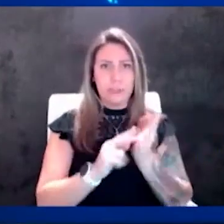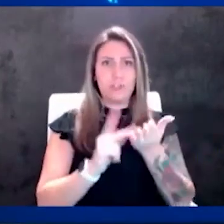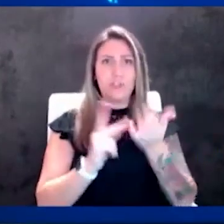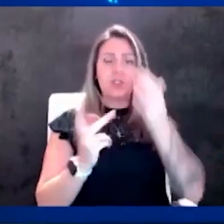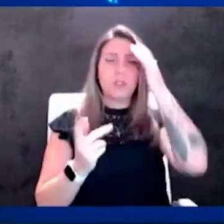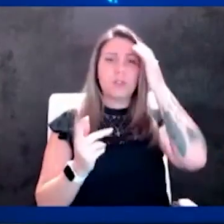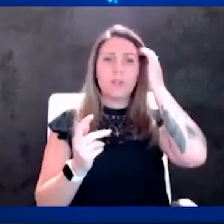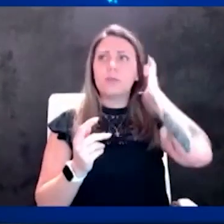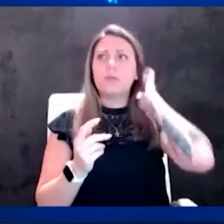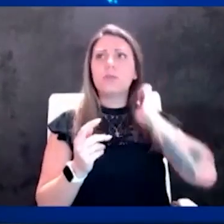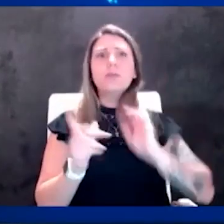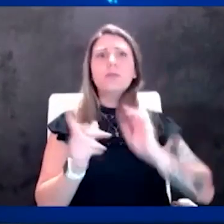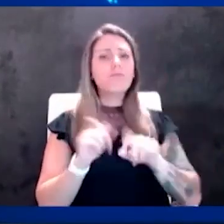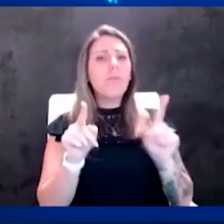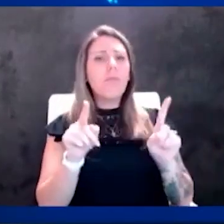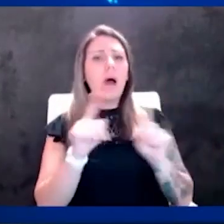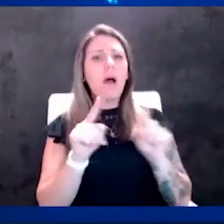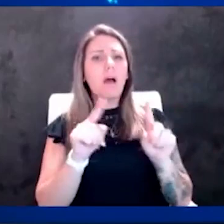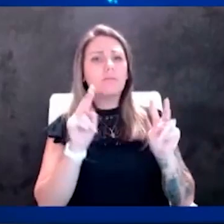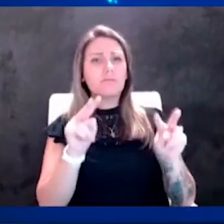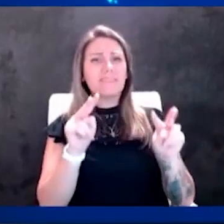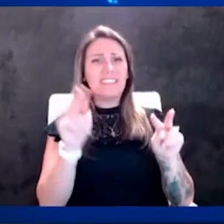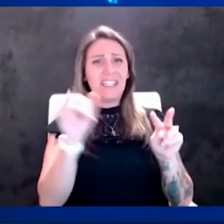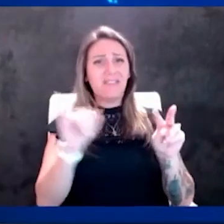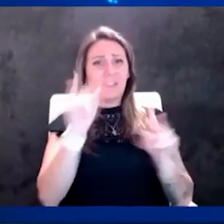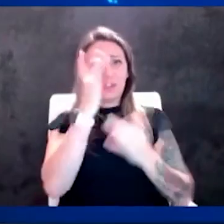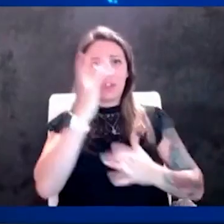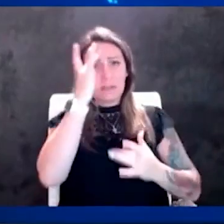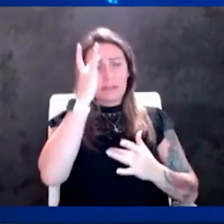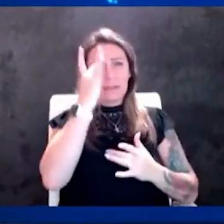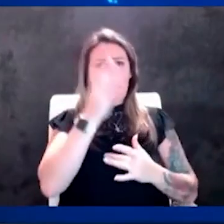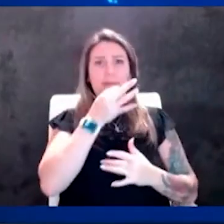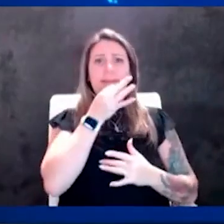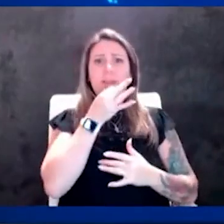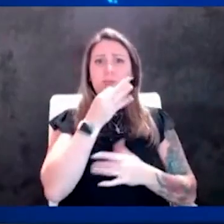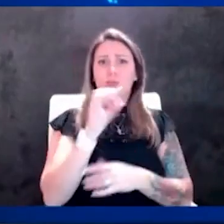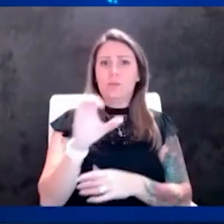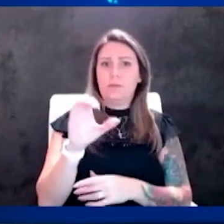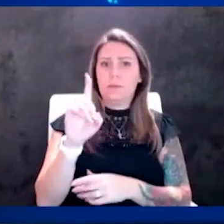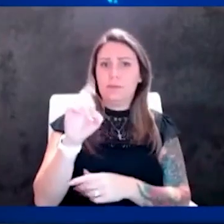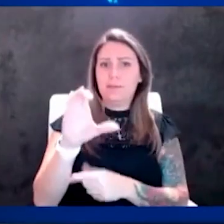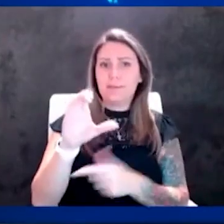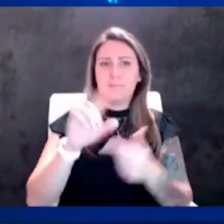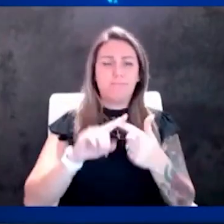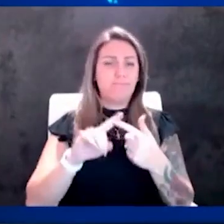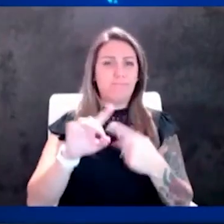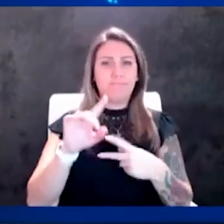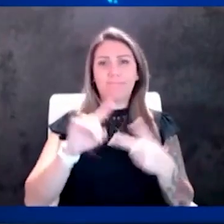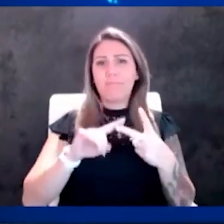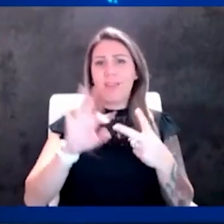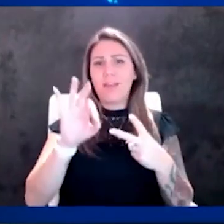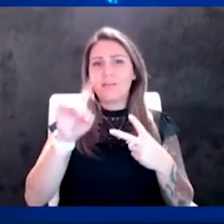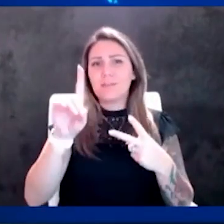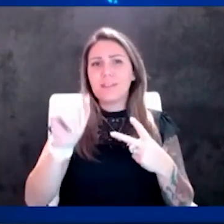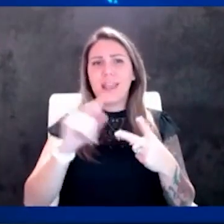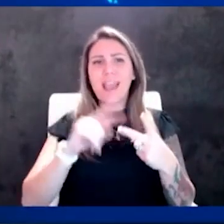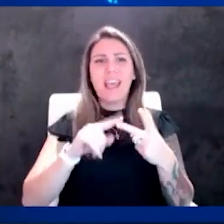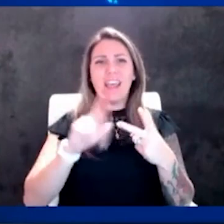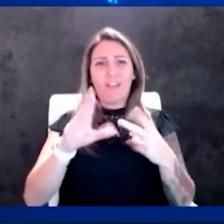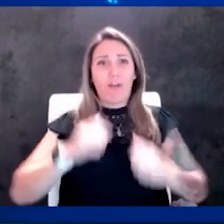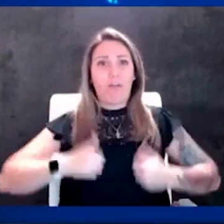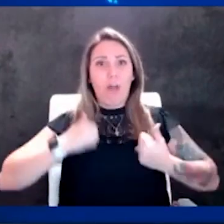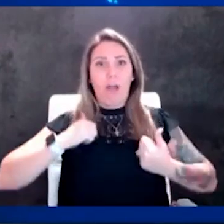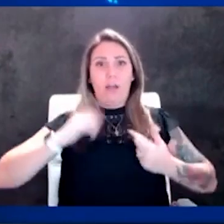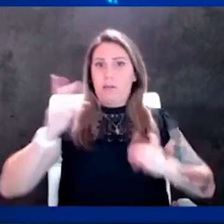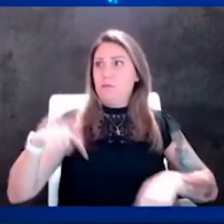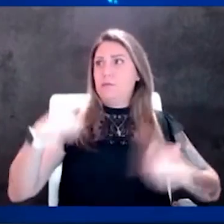turn toward the infectious disease experts at the CDC, the FDA, and other places who spend their lives researching these questions to